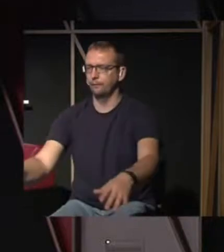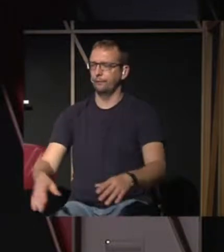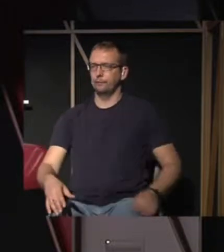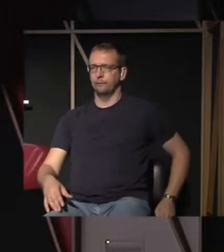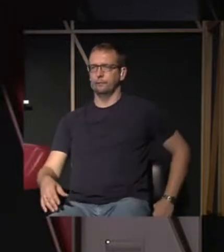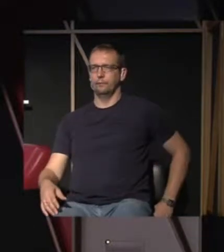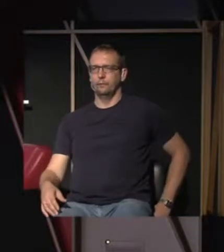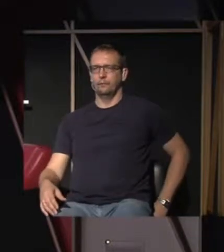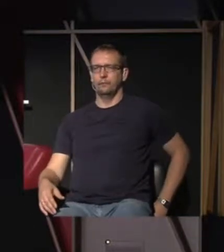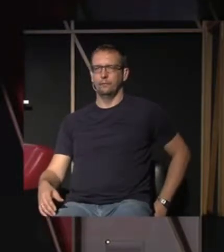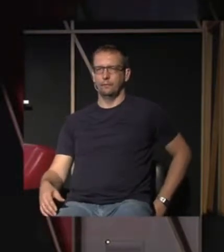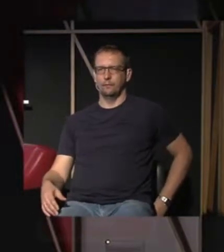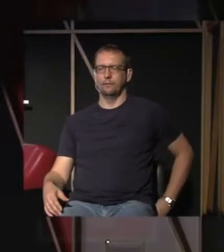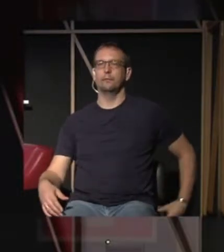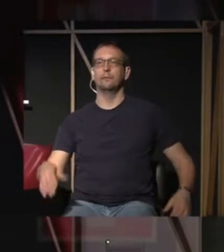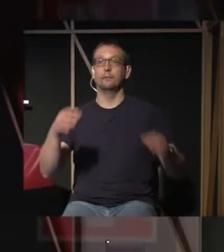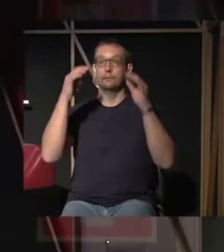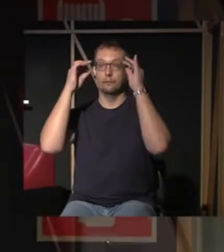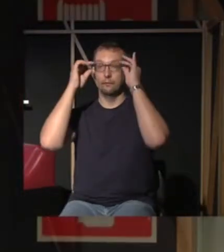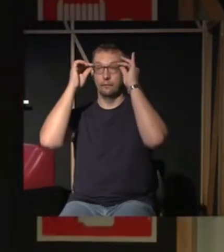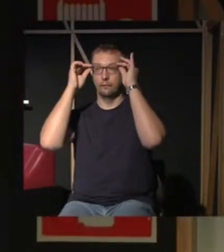And welcome back.